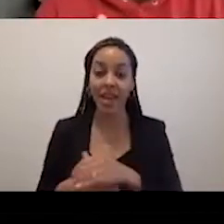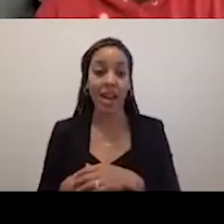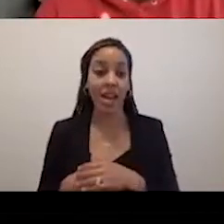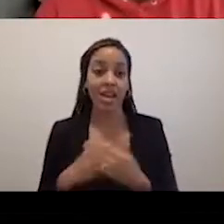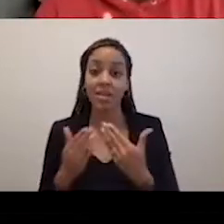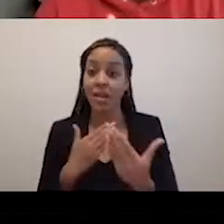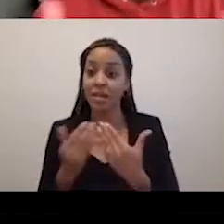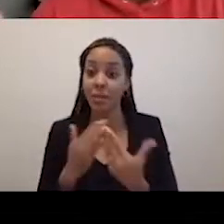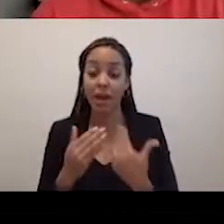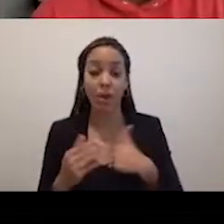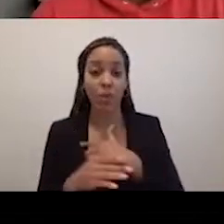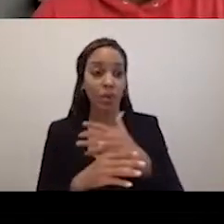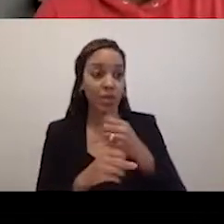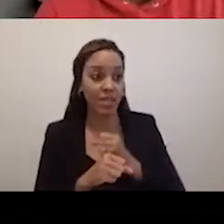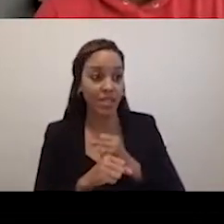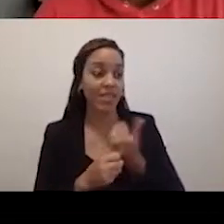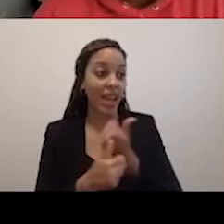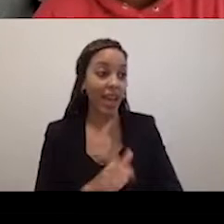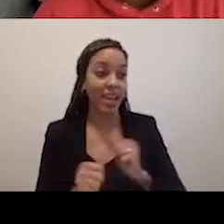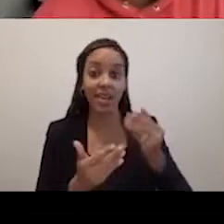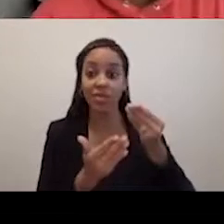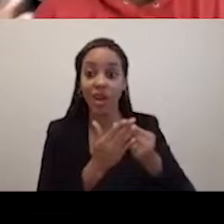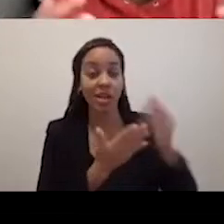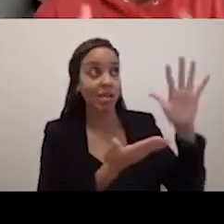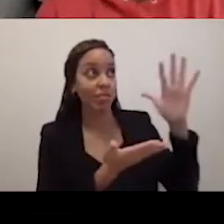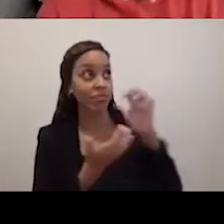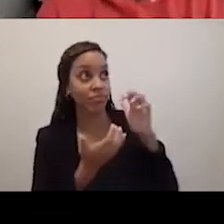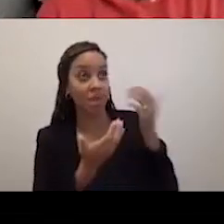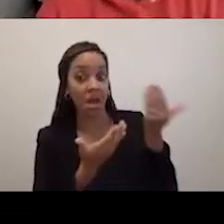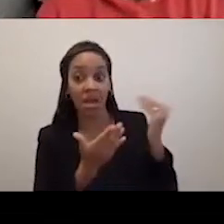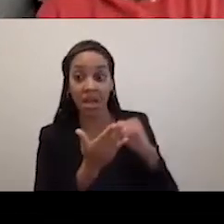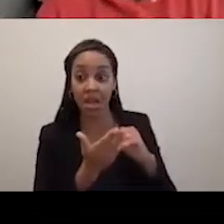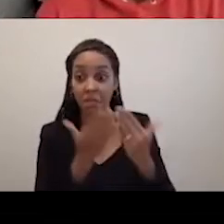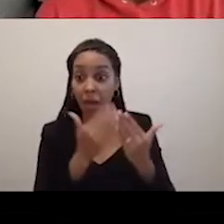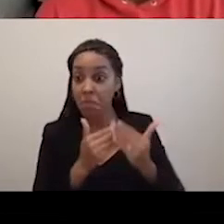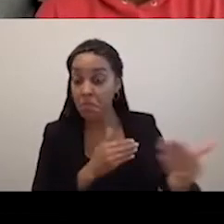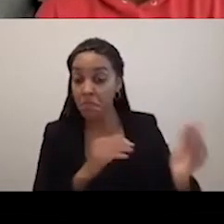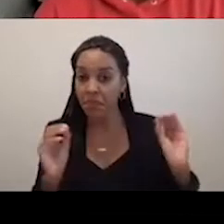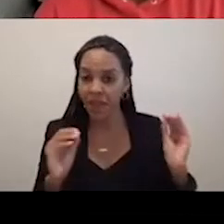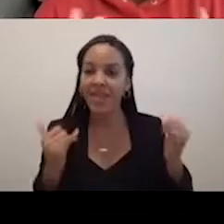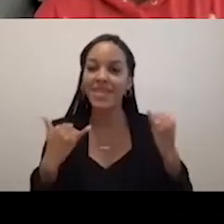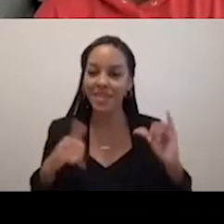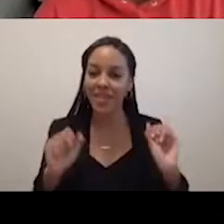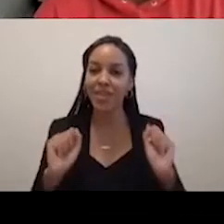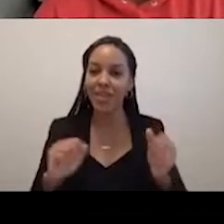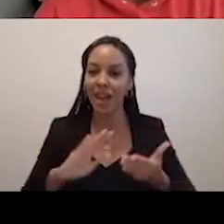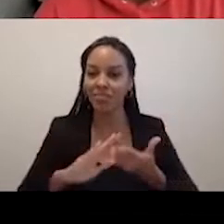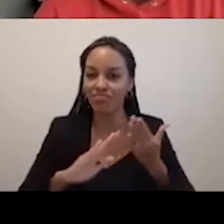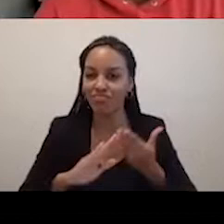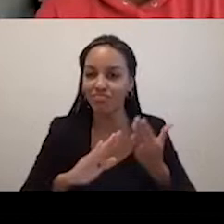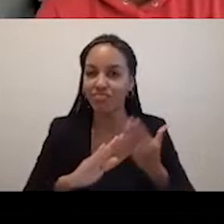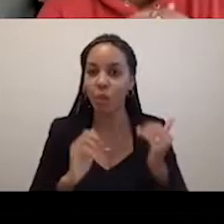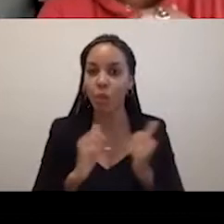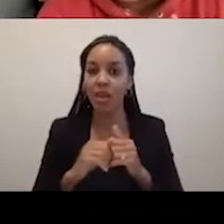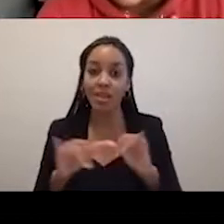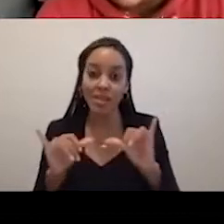we receive any funding ever again, it is sustainable in its size and